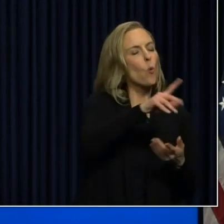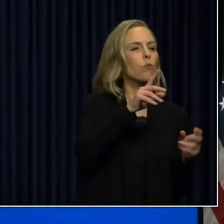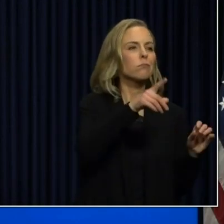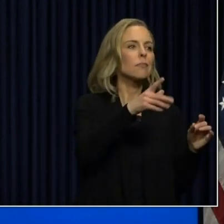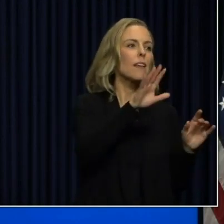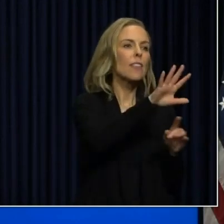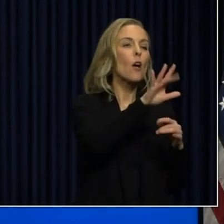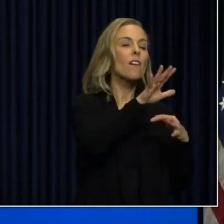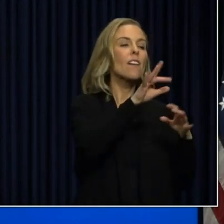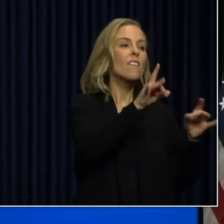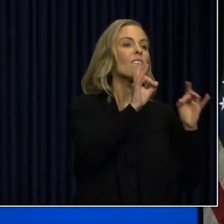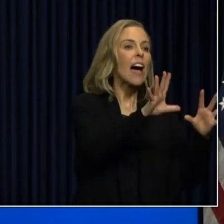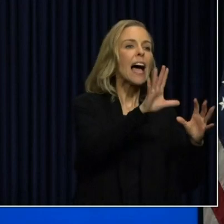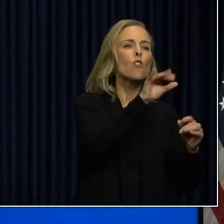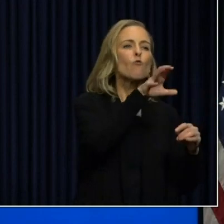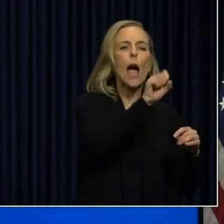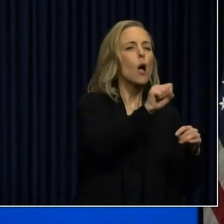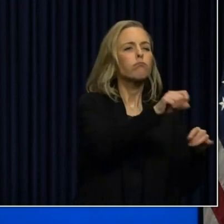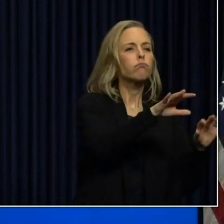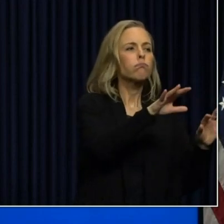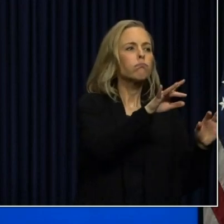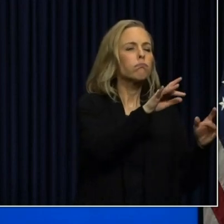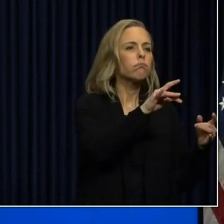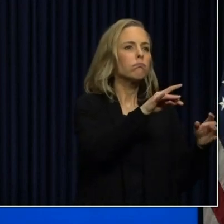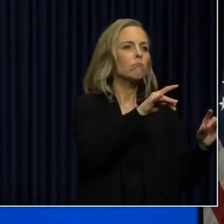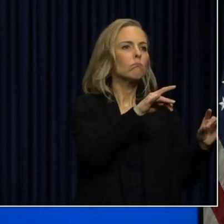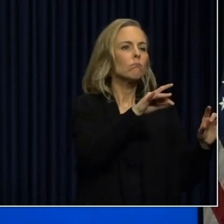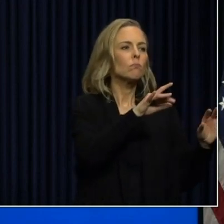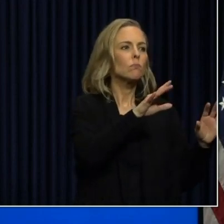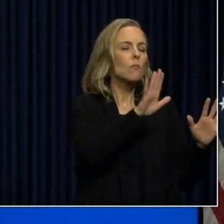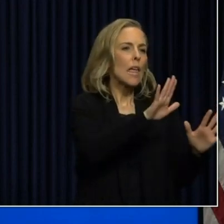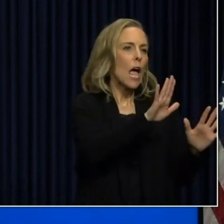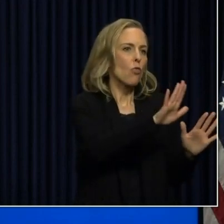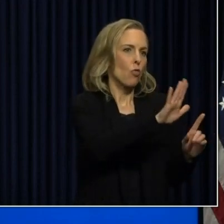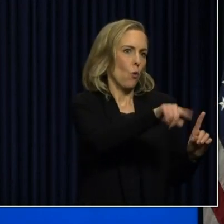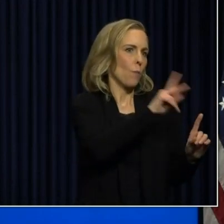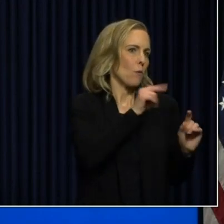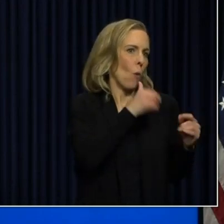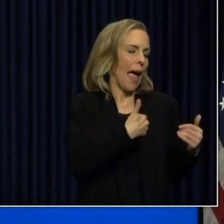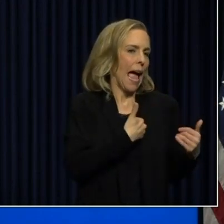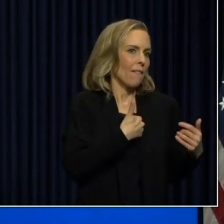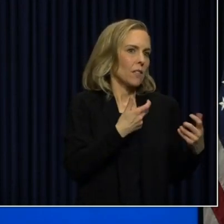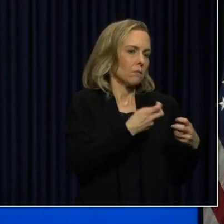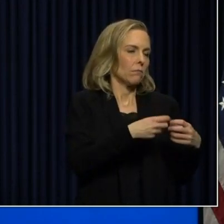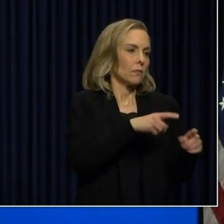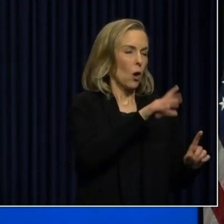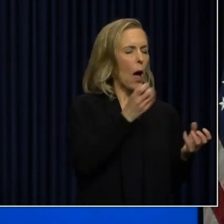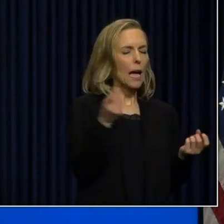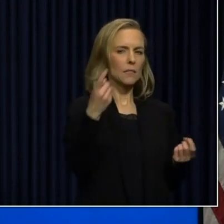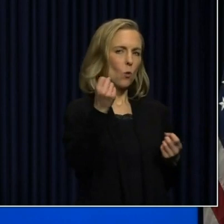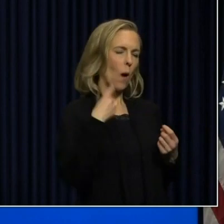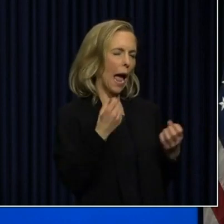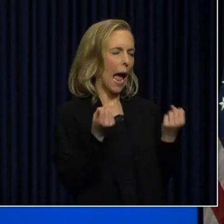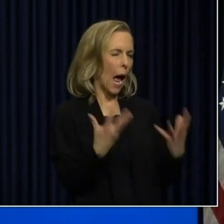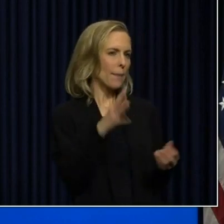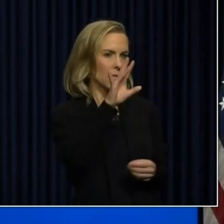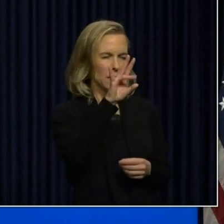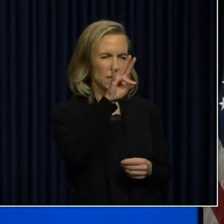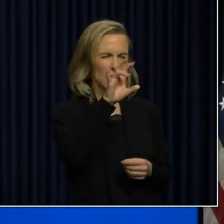been released? And if so, how many of those inmates have been released? The question is how many of the 700 or so